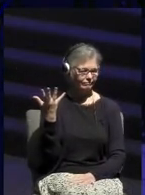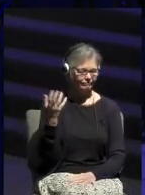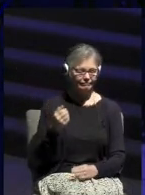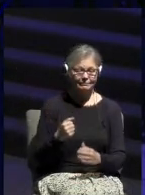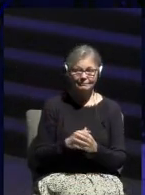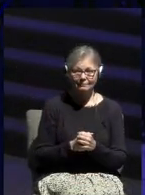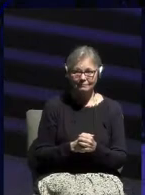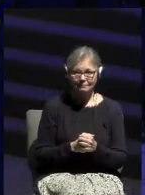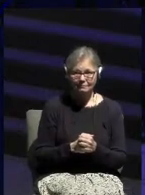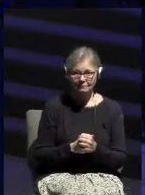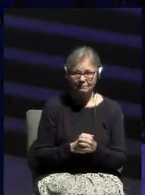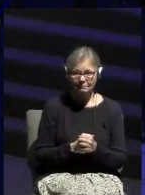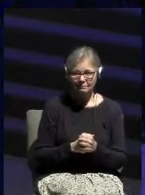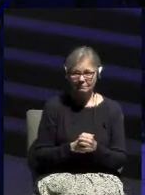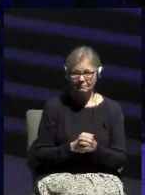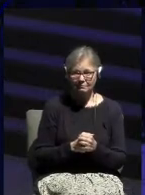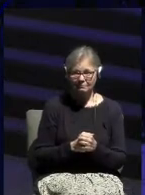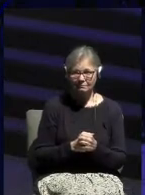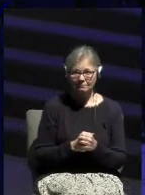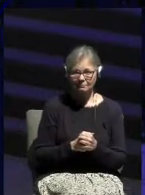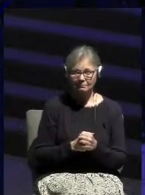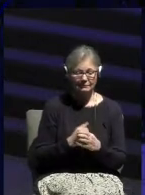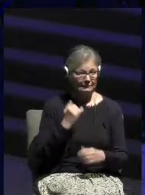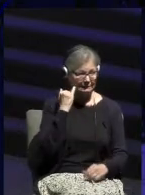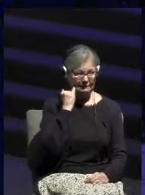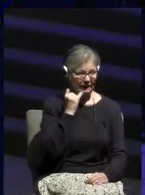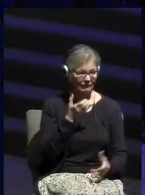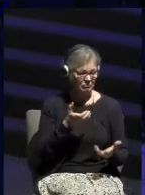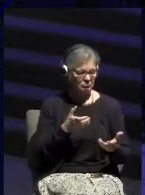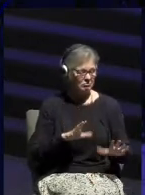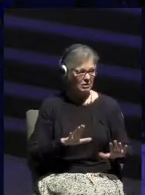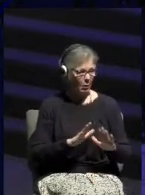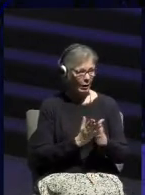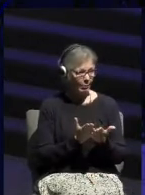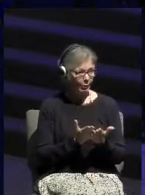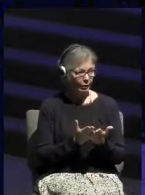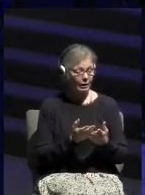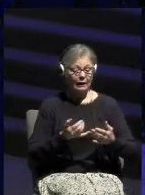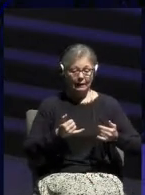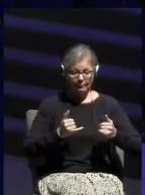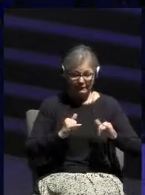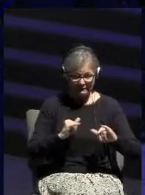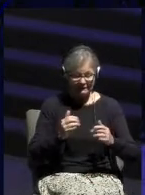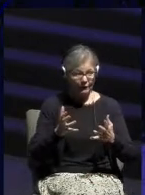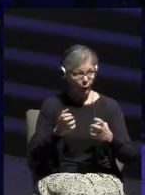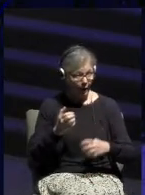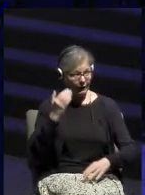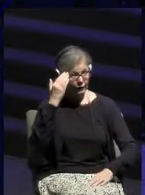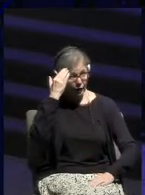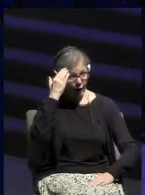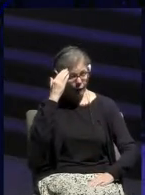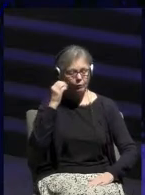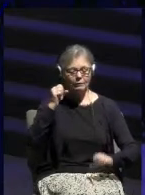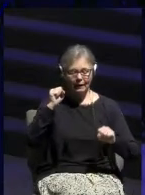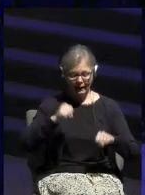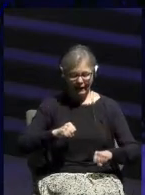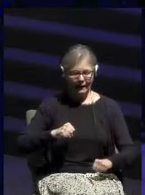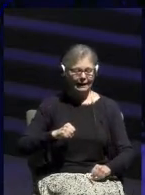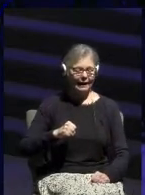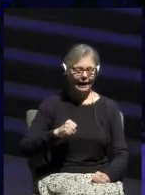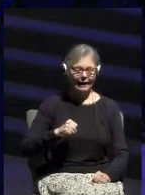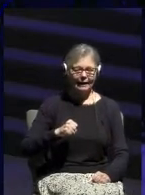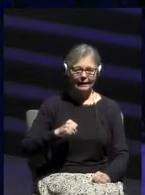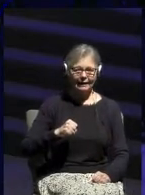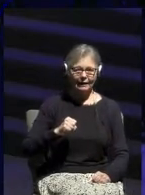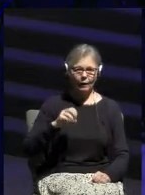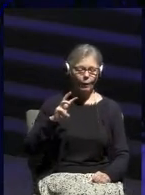And if you don't want a book, but you still want the material, then you can download a PDF